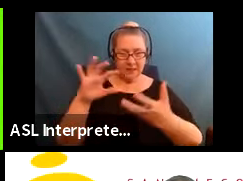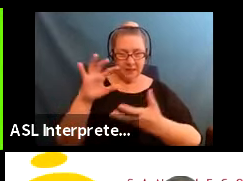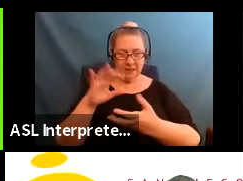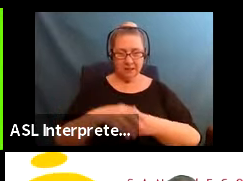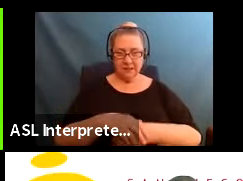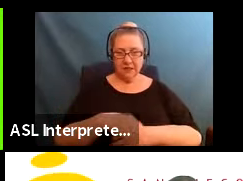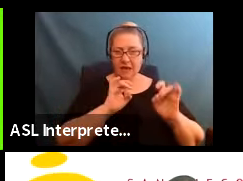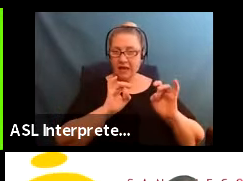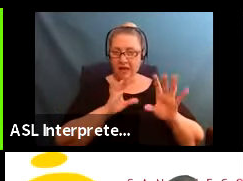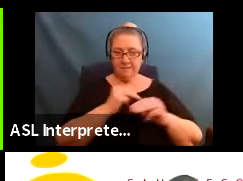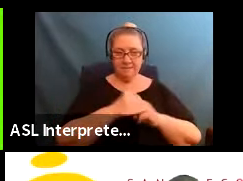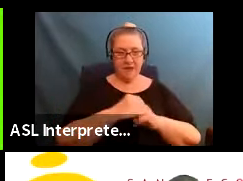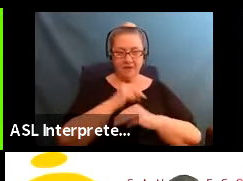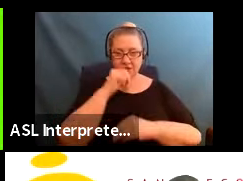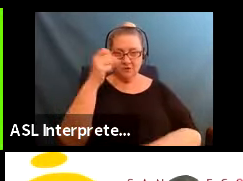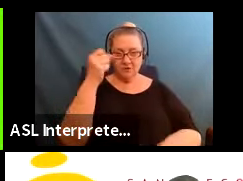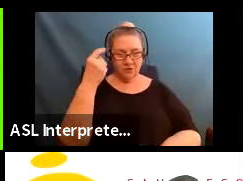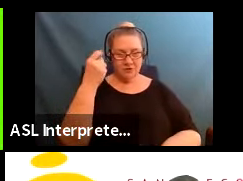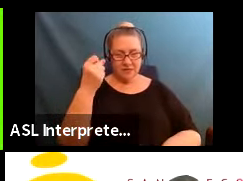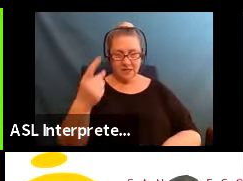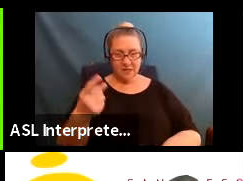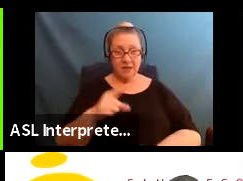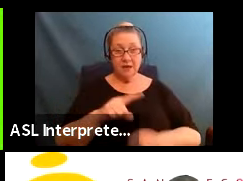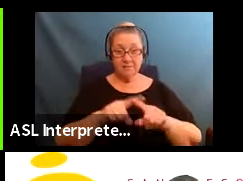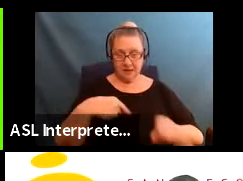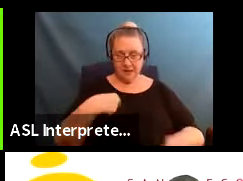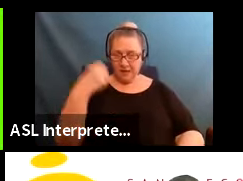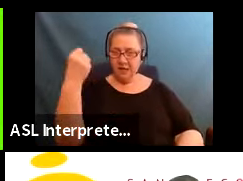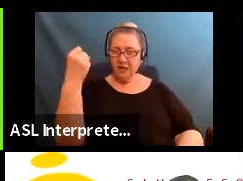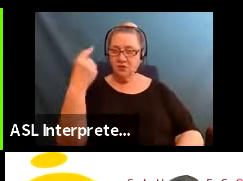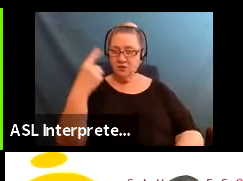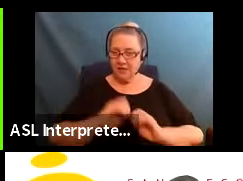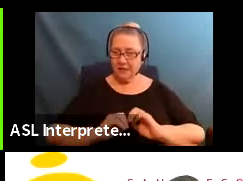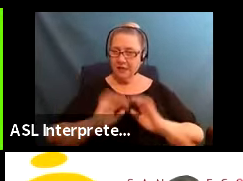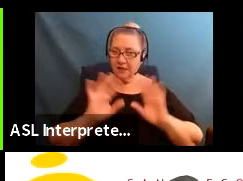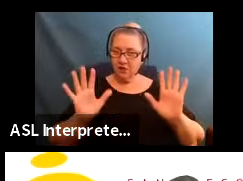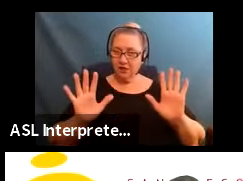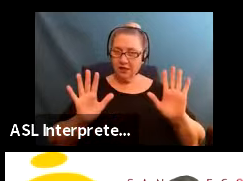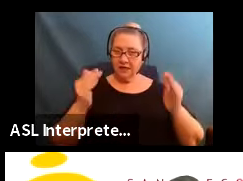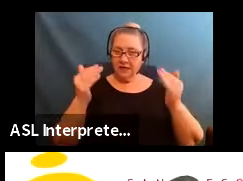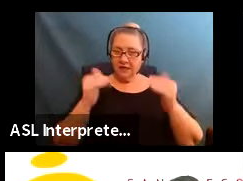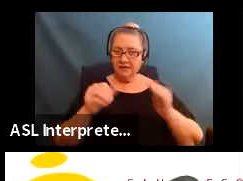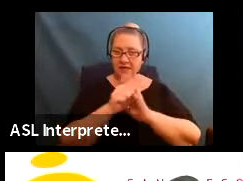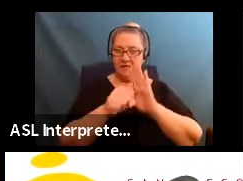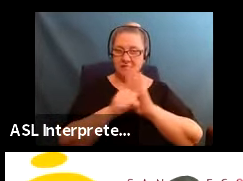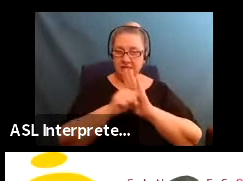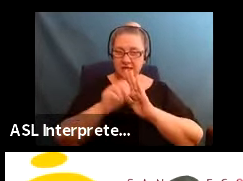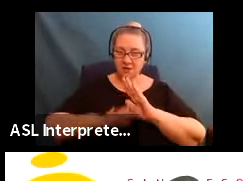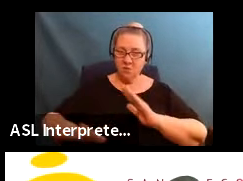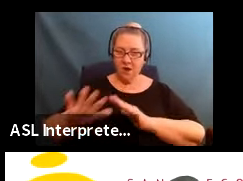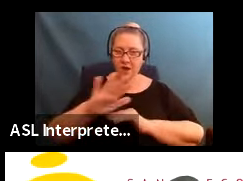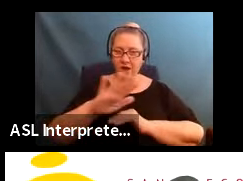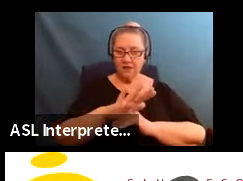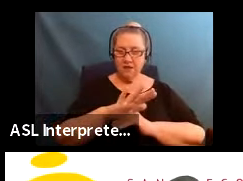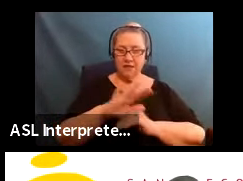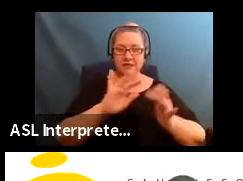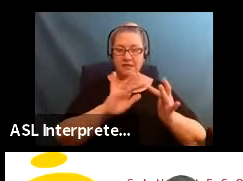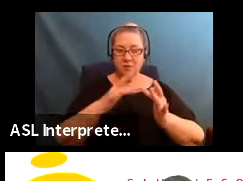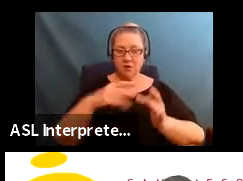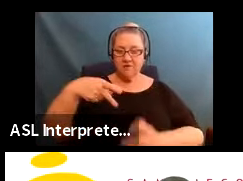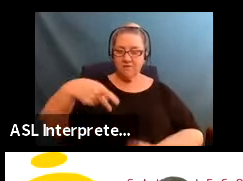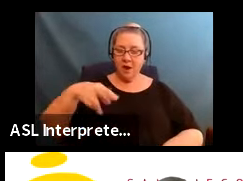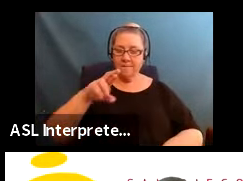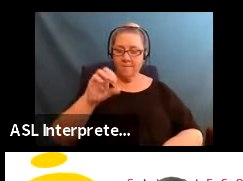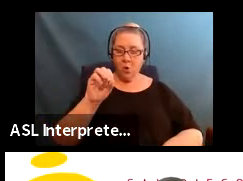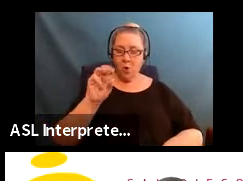it, math. I don't understand it. But what I do understand really clearly is this statewide network of promotoras, community health workers,